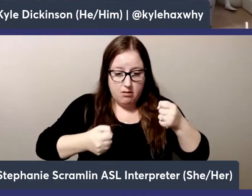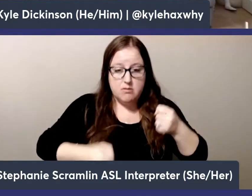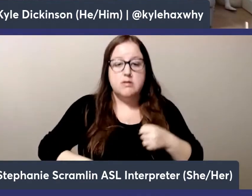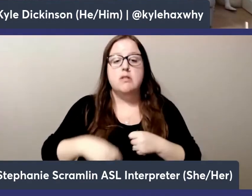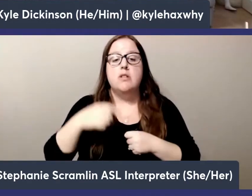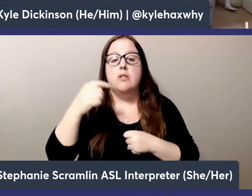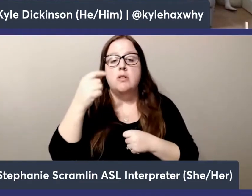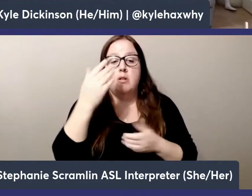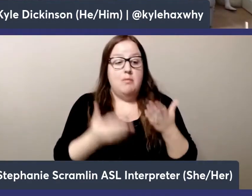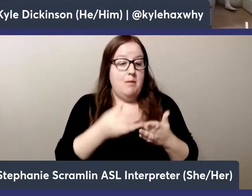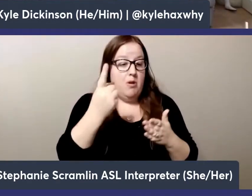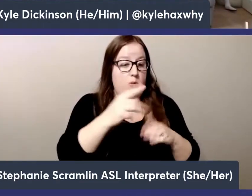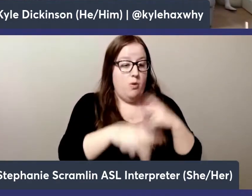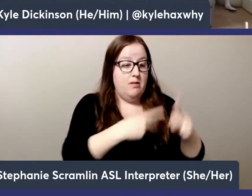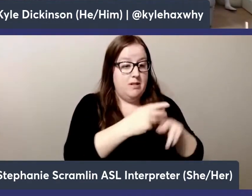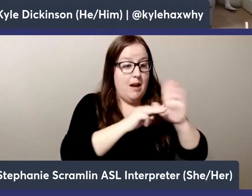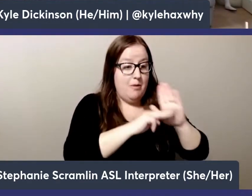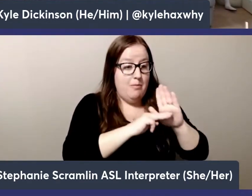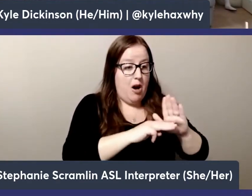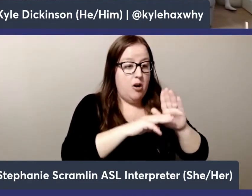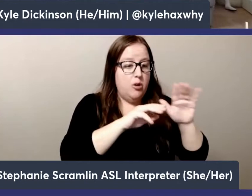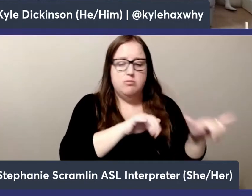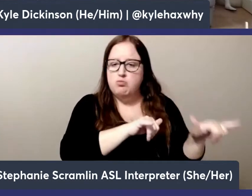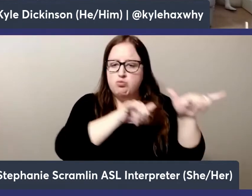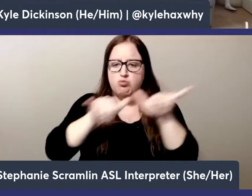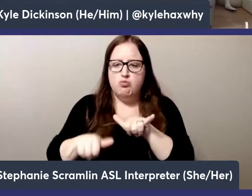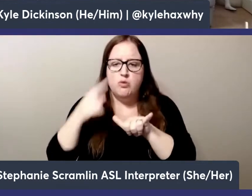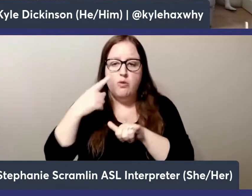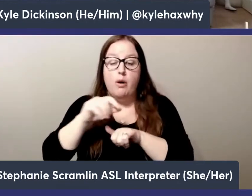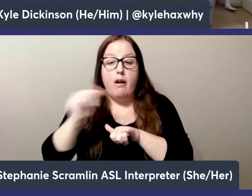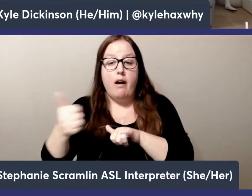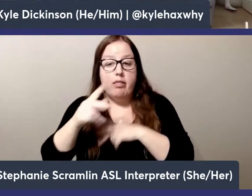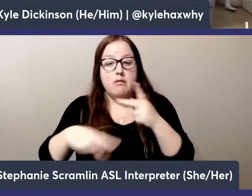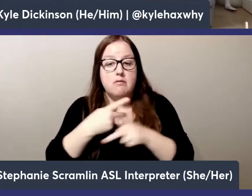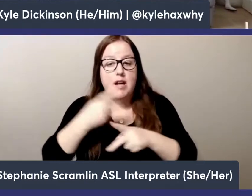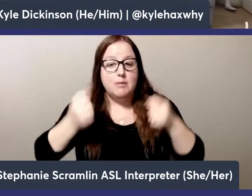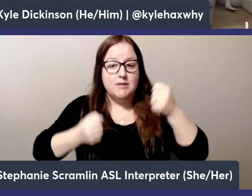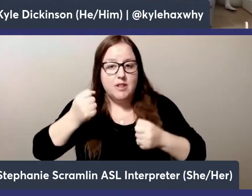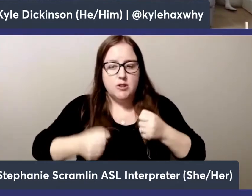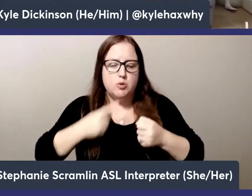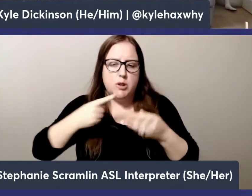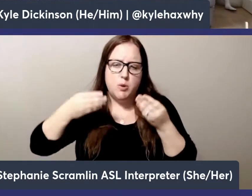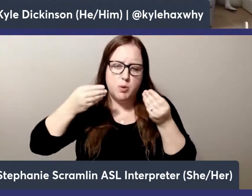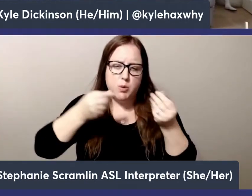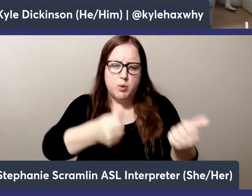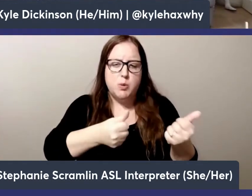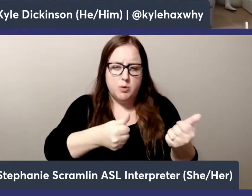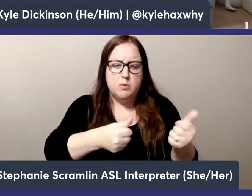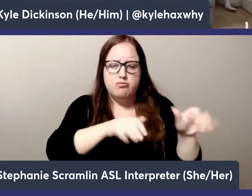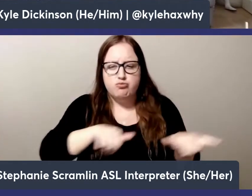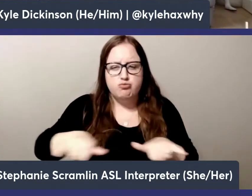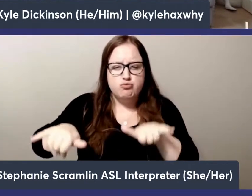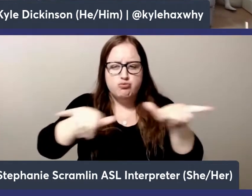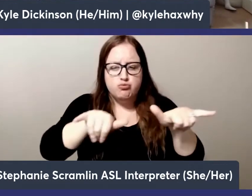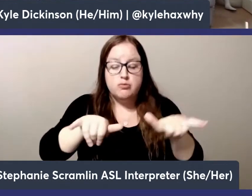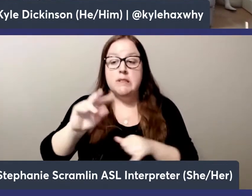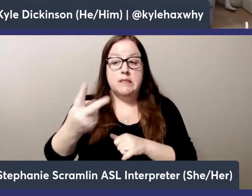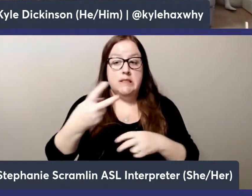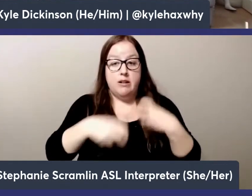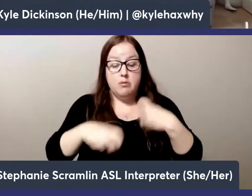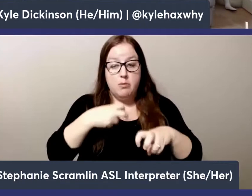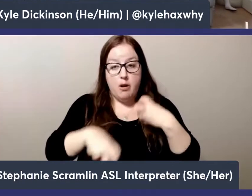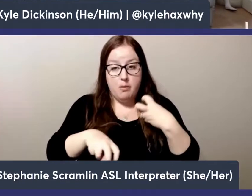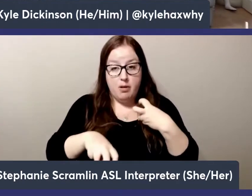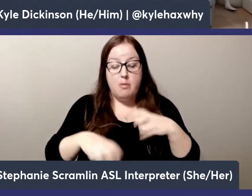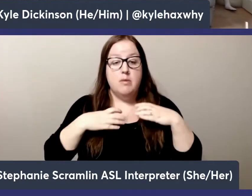vehicle model can work on any other type of vehicle model. And it's just very seamless for them. The second problem that customers in